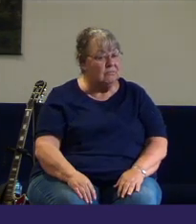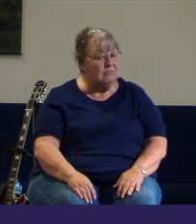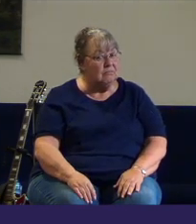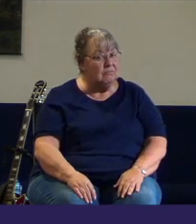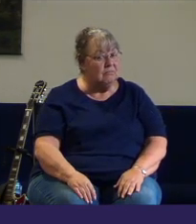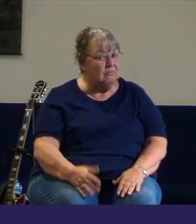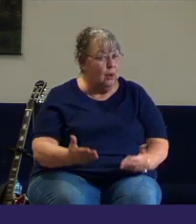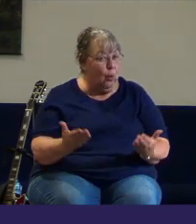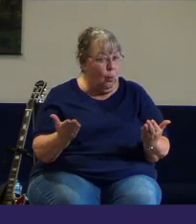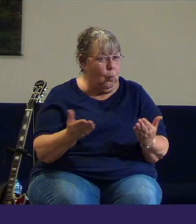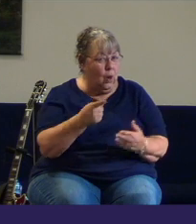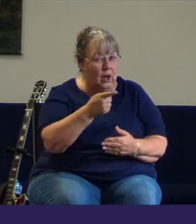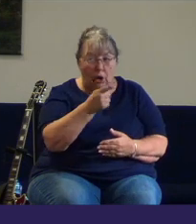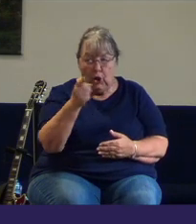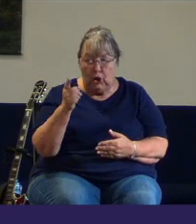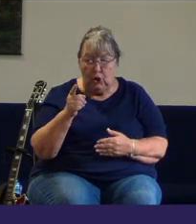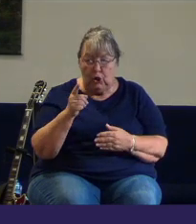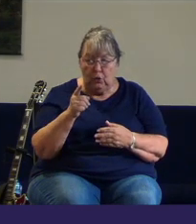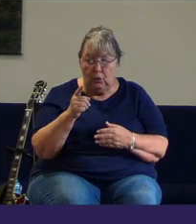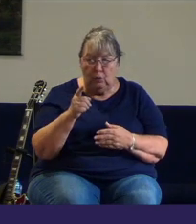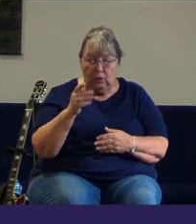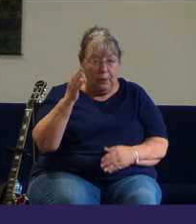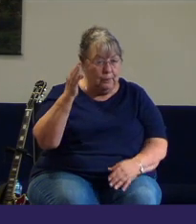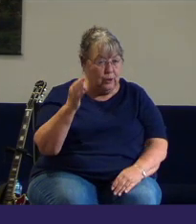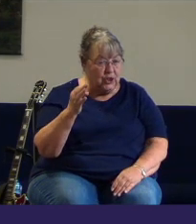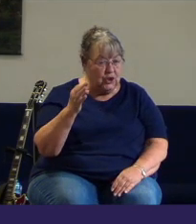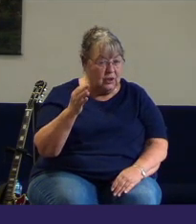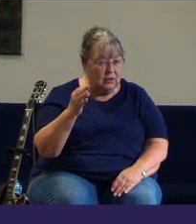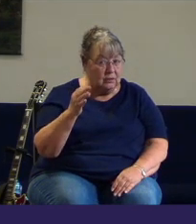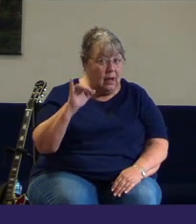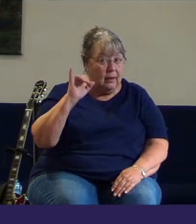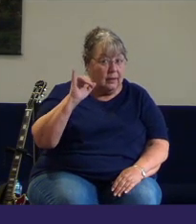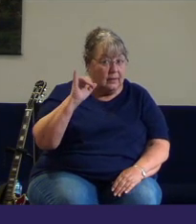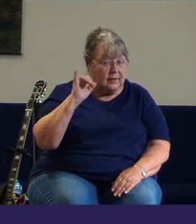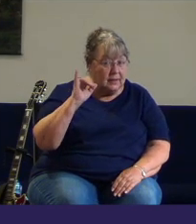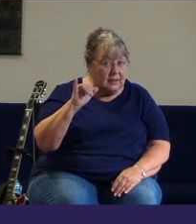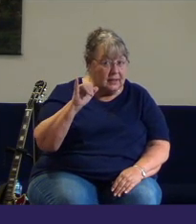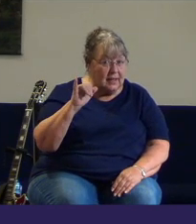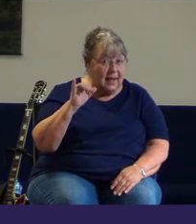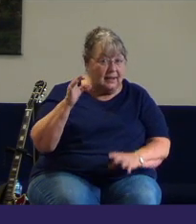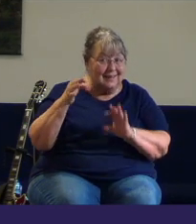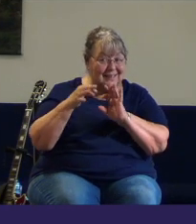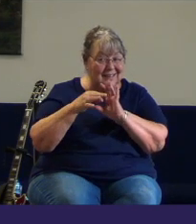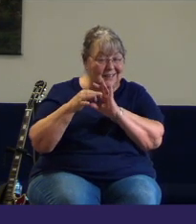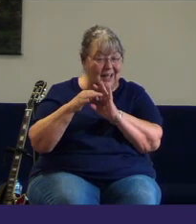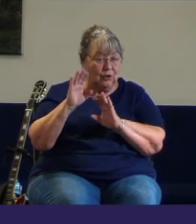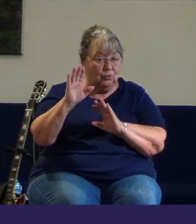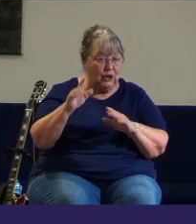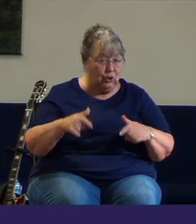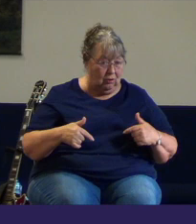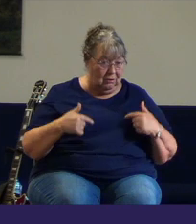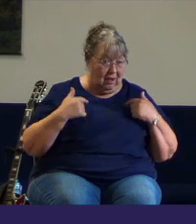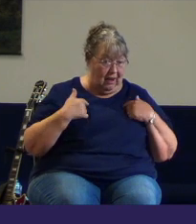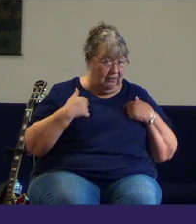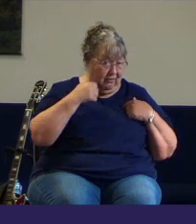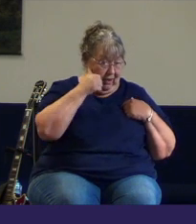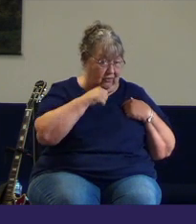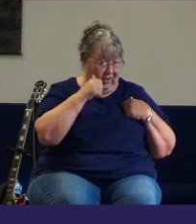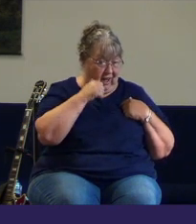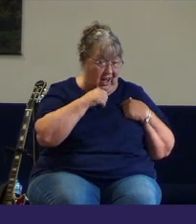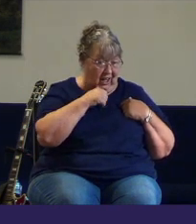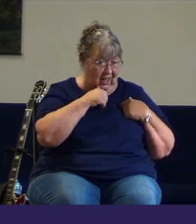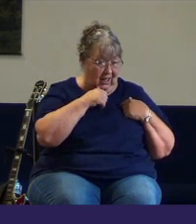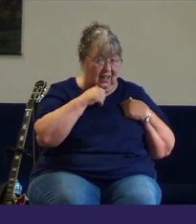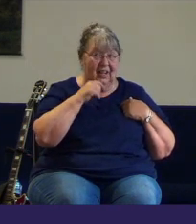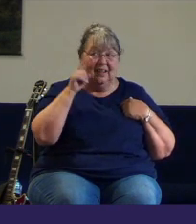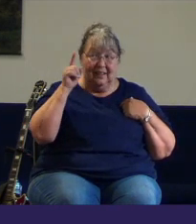And does that message connect with the life that you're living? Jesus preached, but he